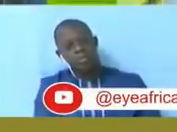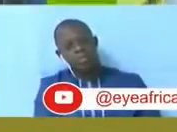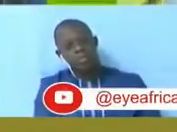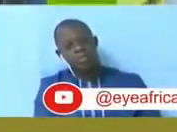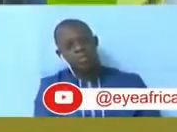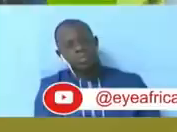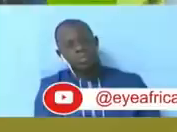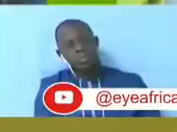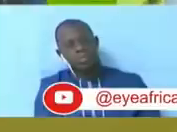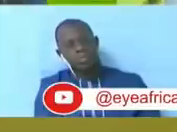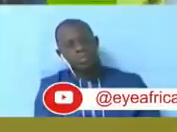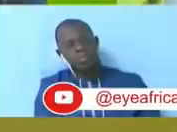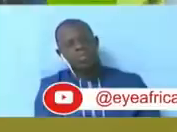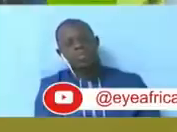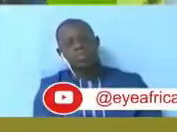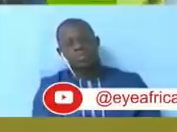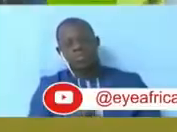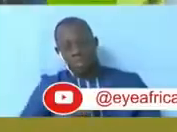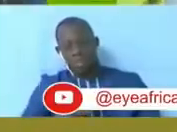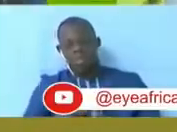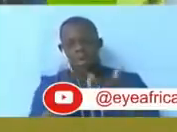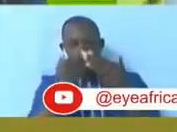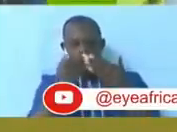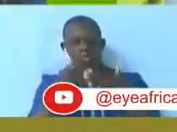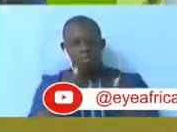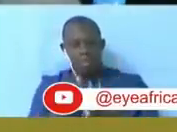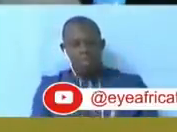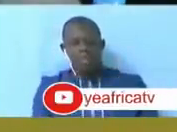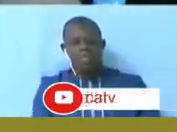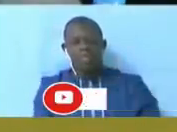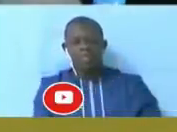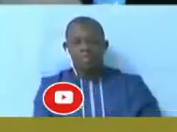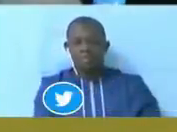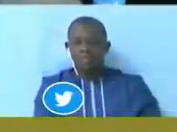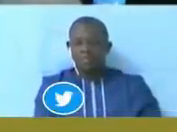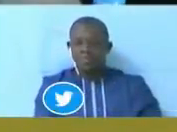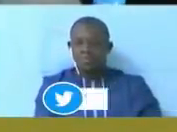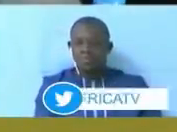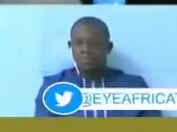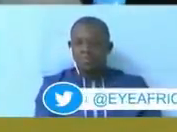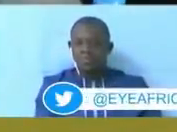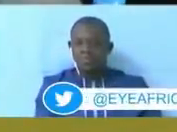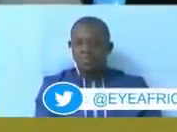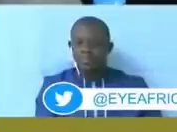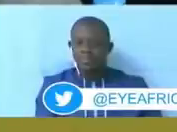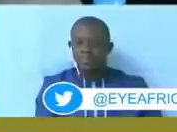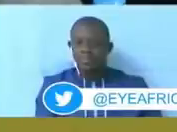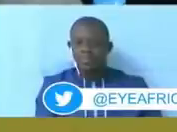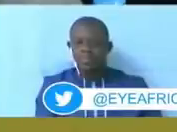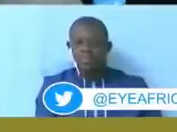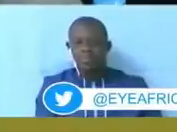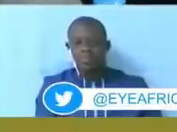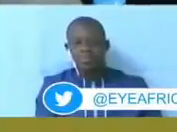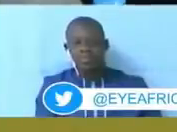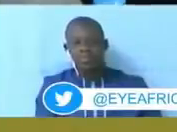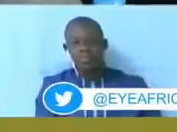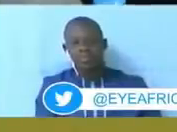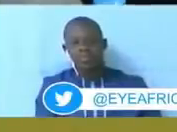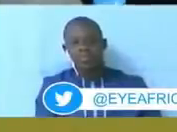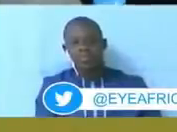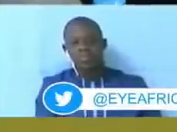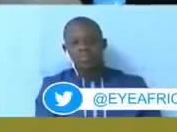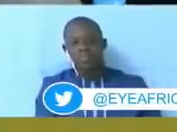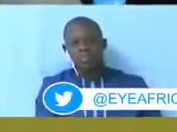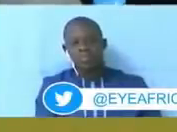kay kafu ba nyi at least that he told me. Well, is that transmittal that perhaps would have linked him to the cover up?